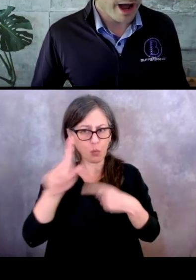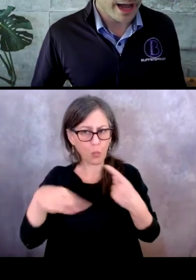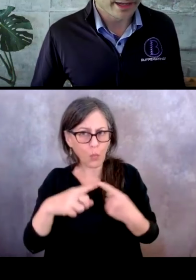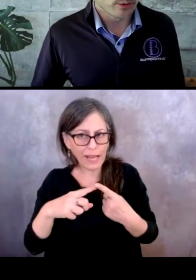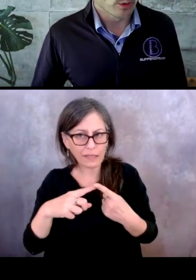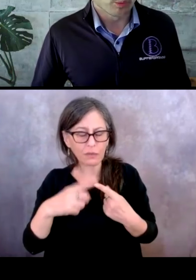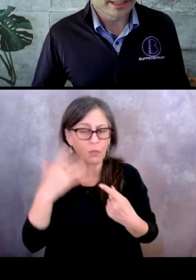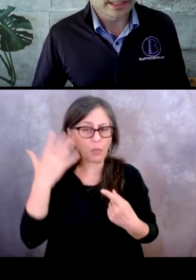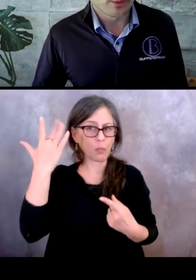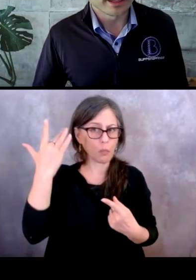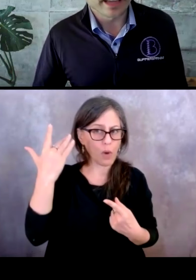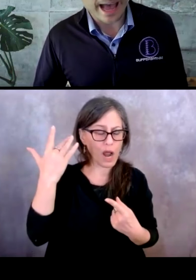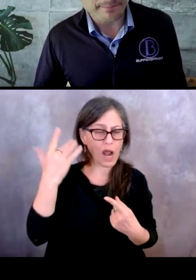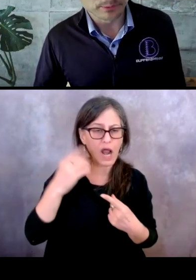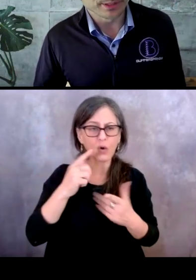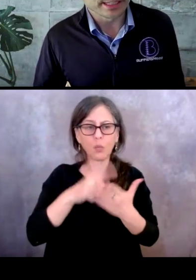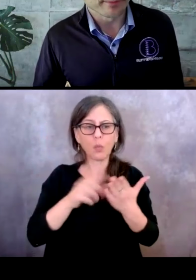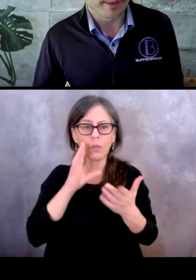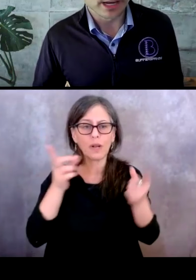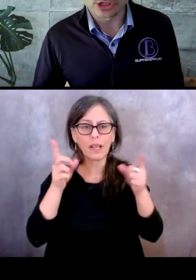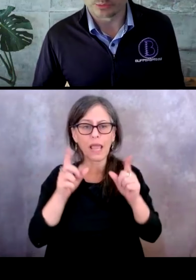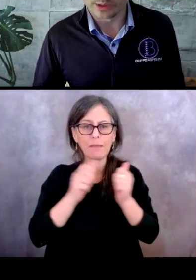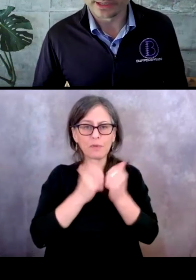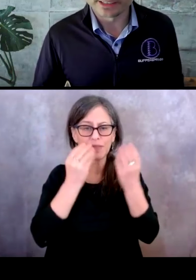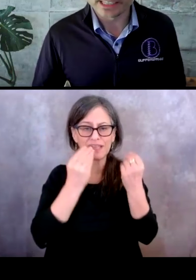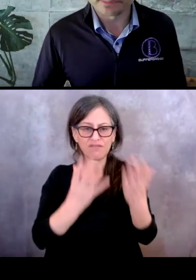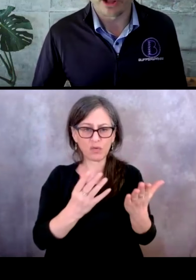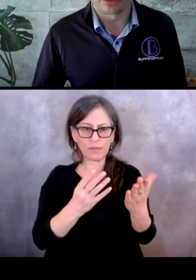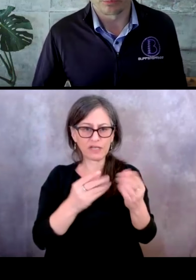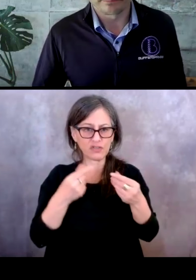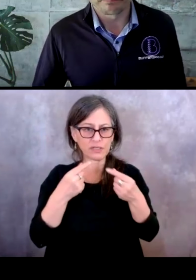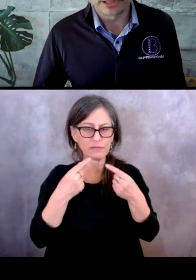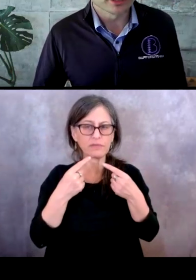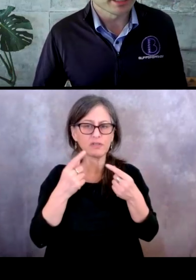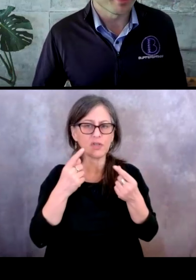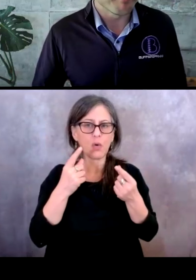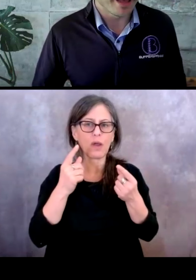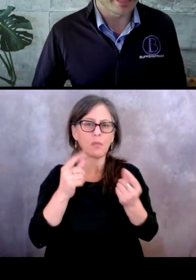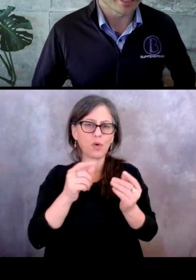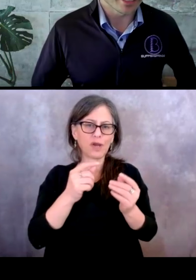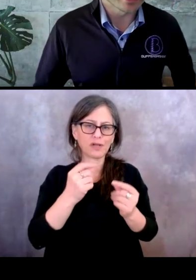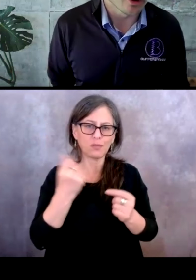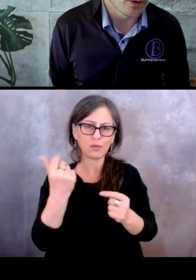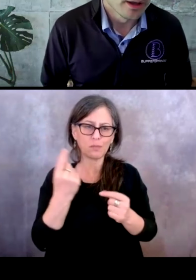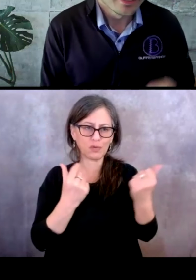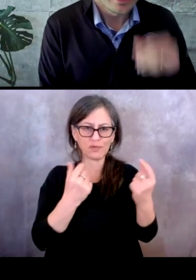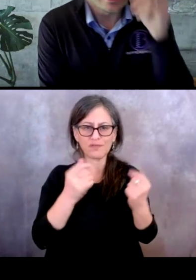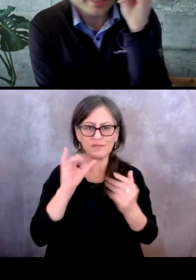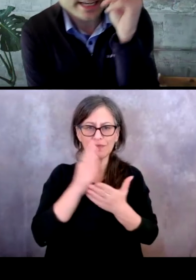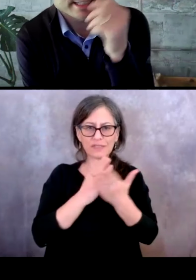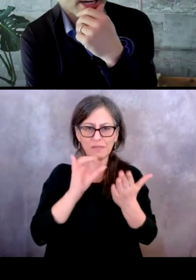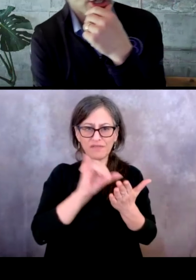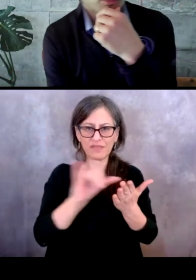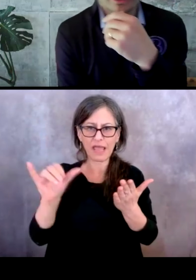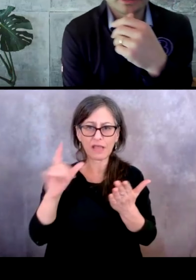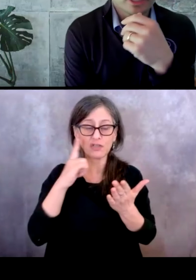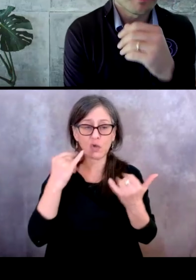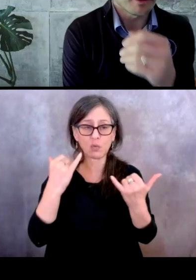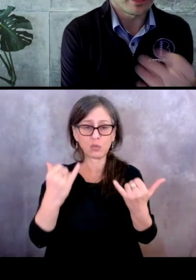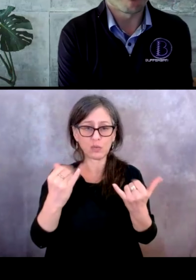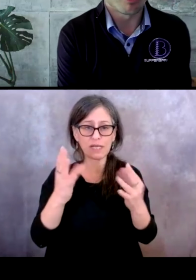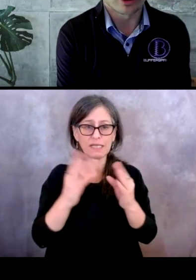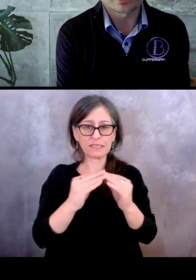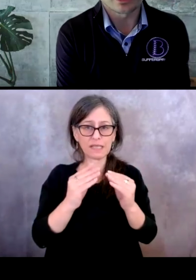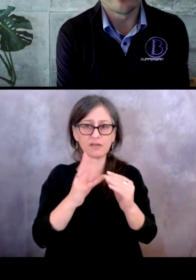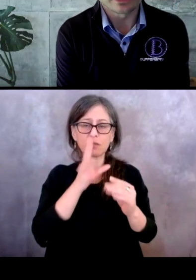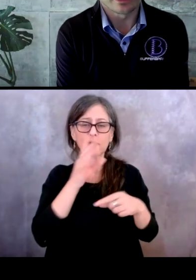or why or what is going to happen with this information. And we're going to dispel and peel some of that back today. So in today's session, we're going to talk